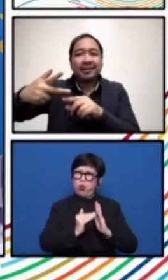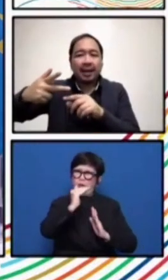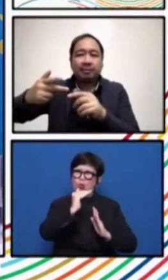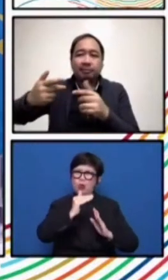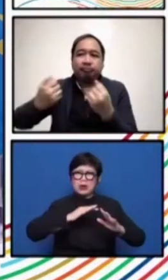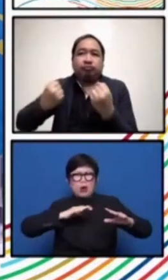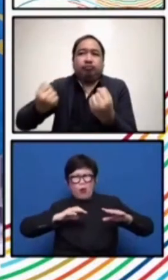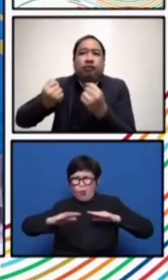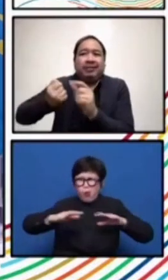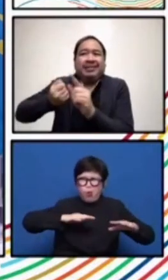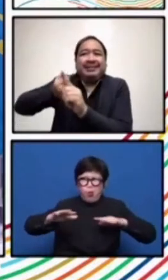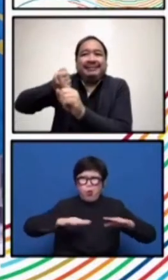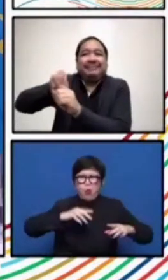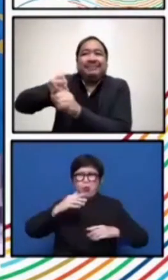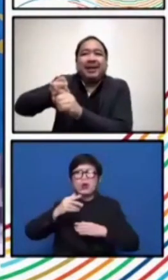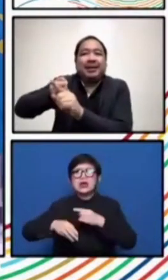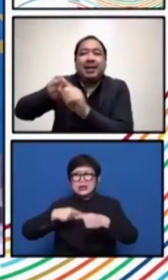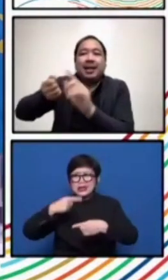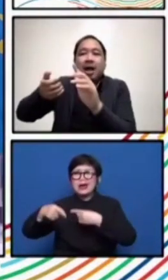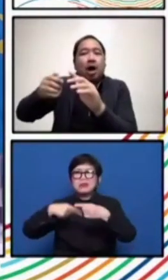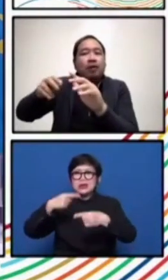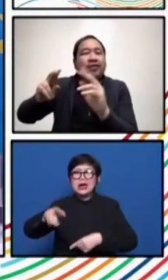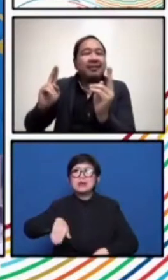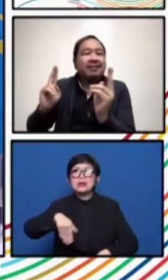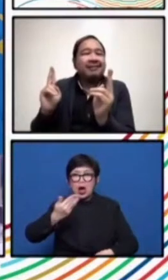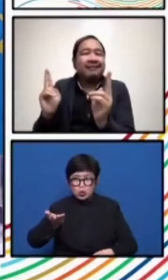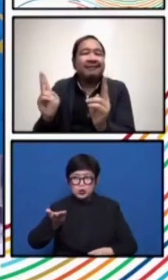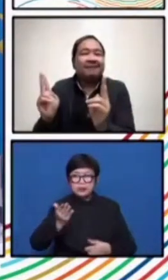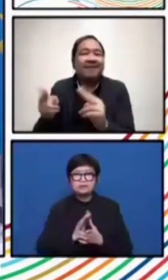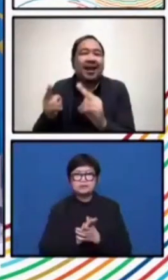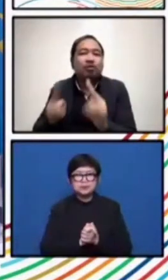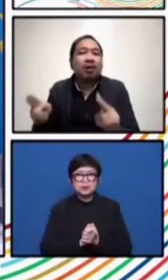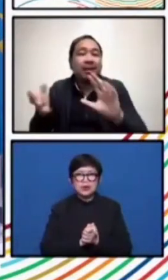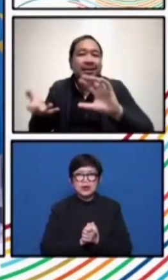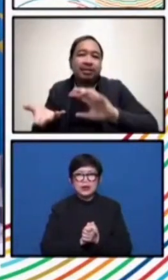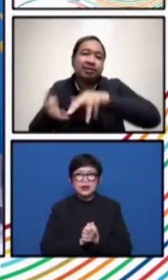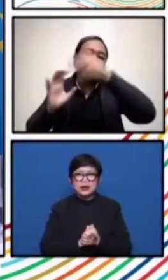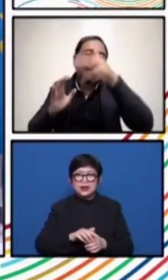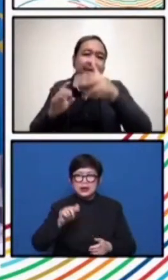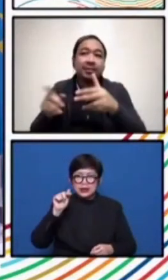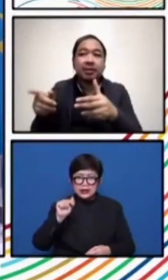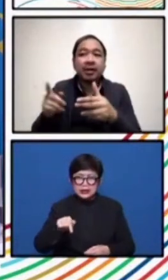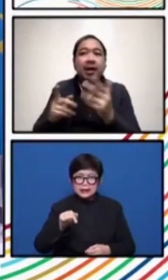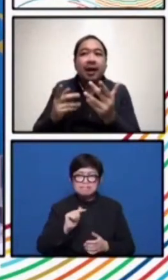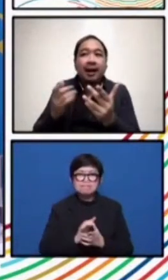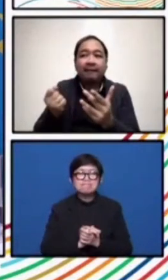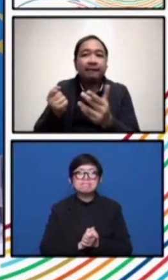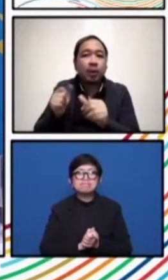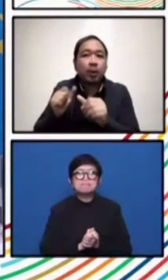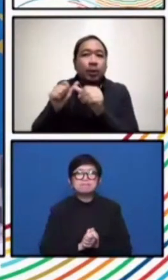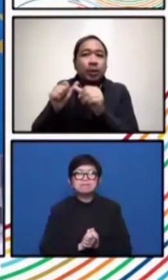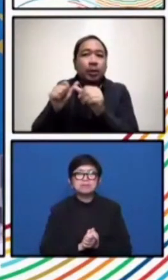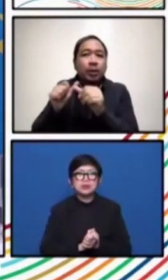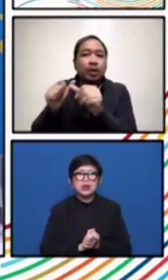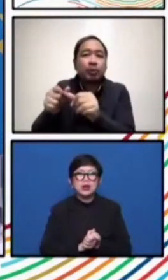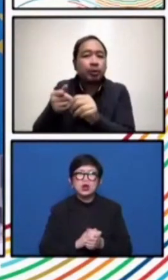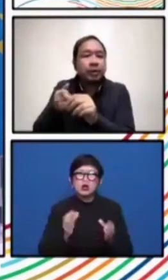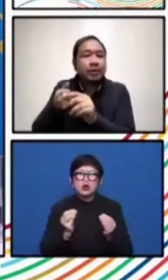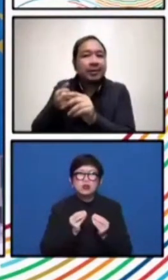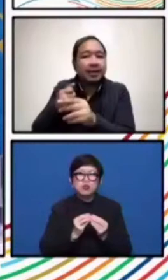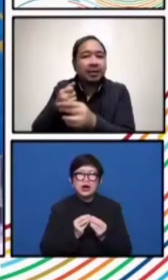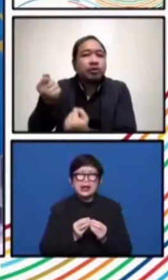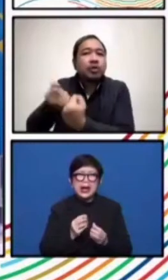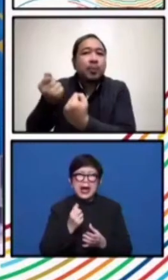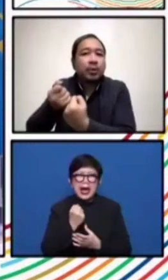year cashier systems and also top UPS have become molecular assistance for persons with disability in the vulnerable